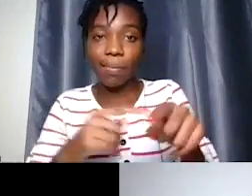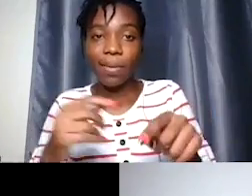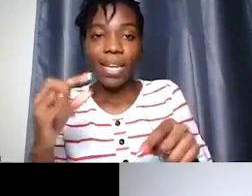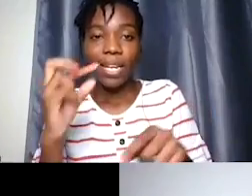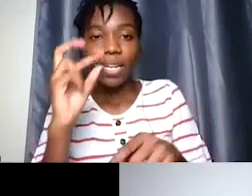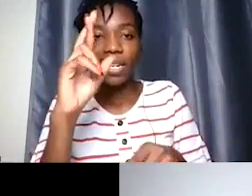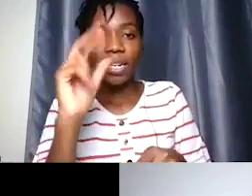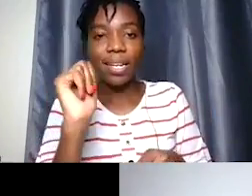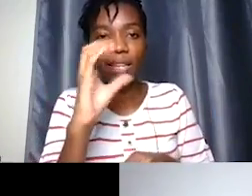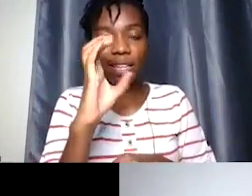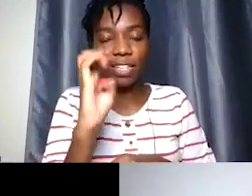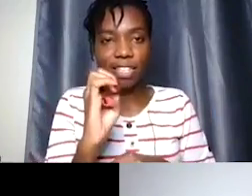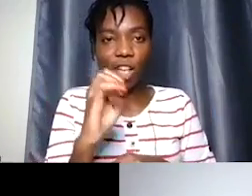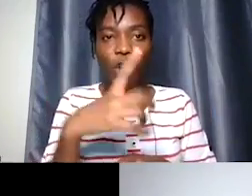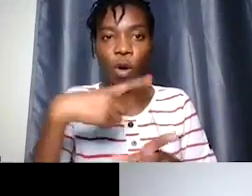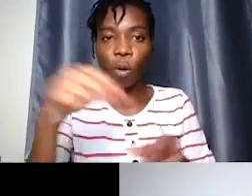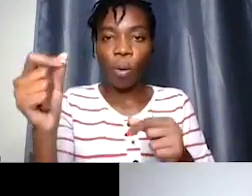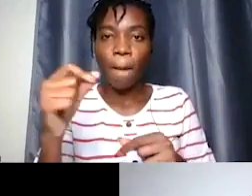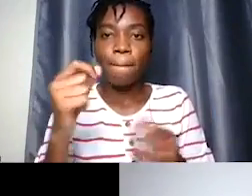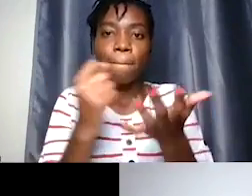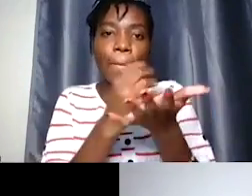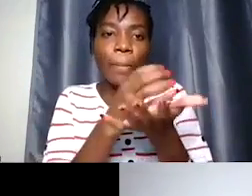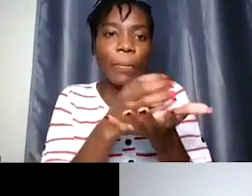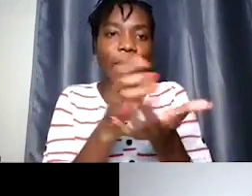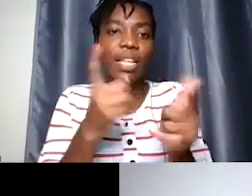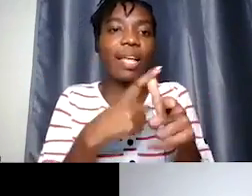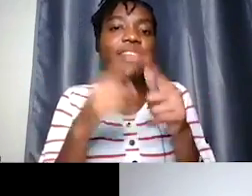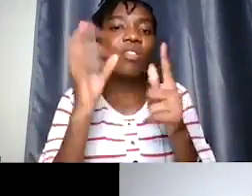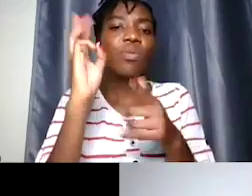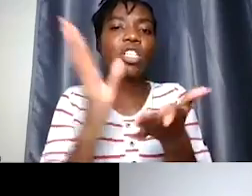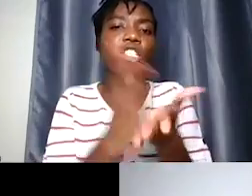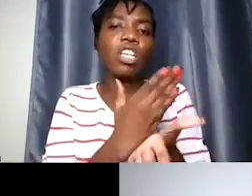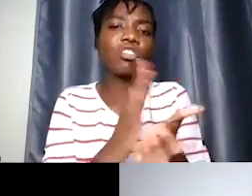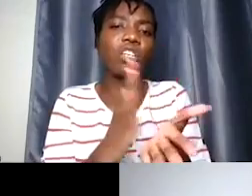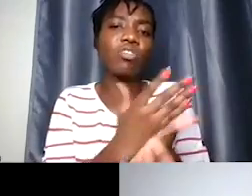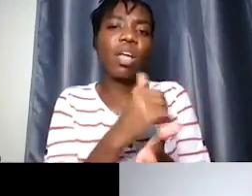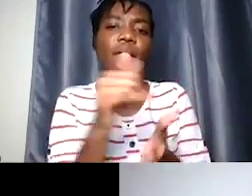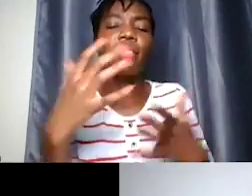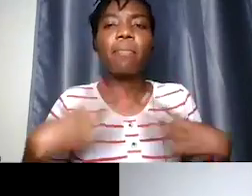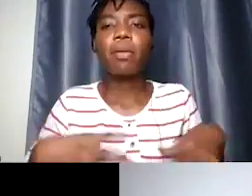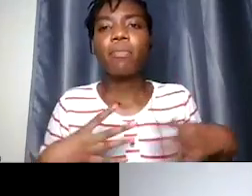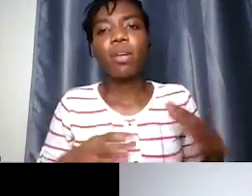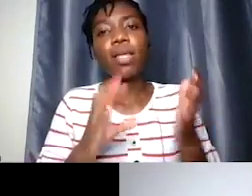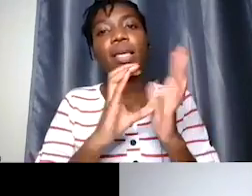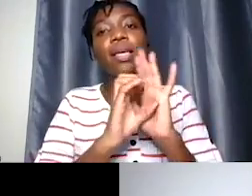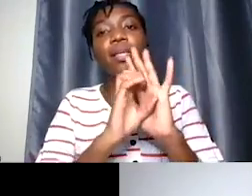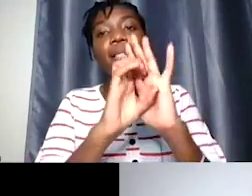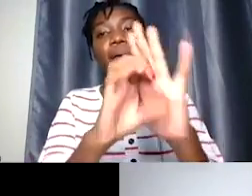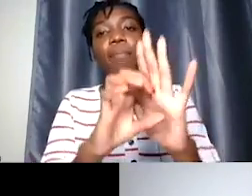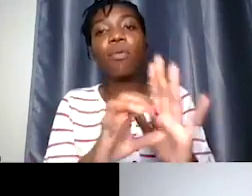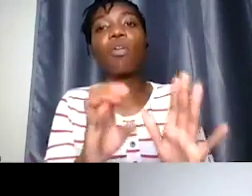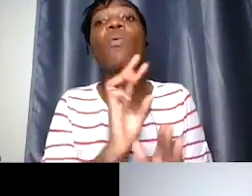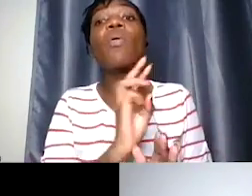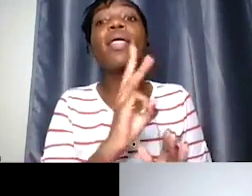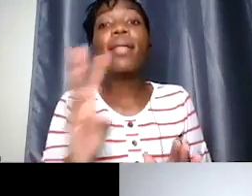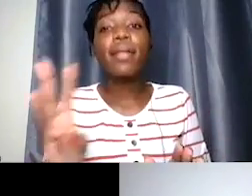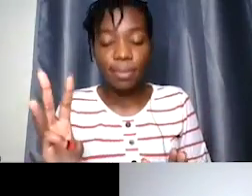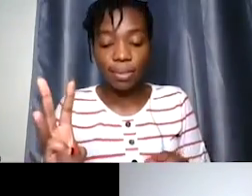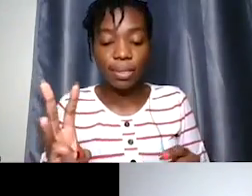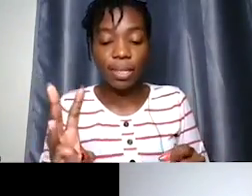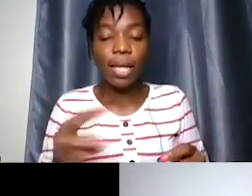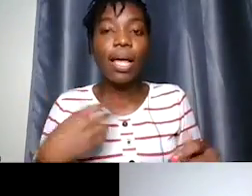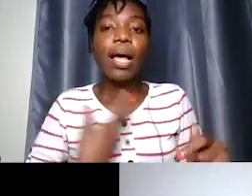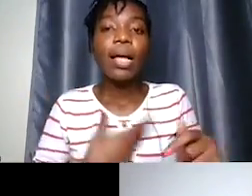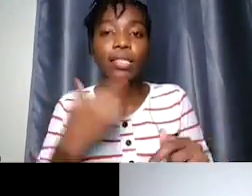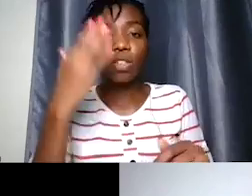she's going to go and start working and sharing with somebody. Like, for example, us here in the West, we know how white